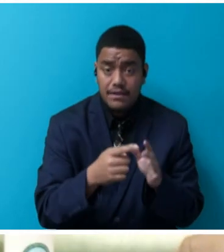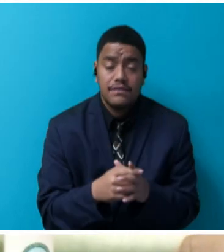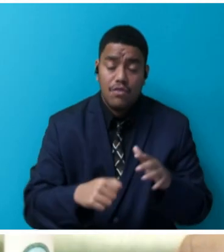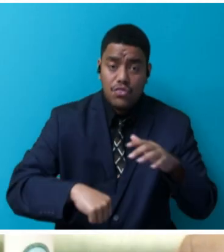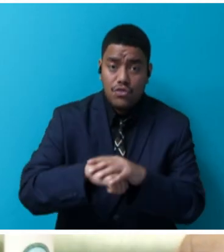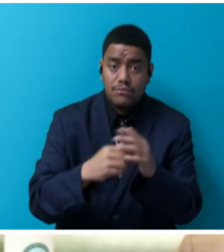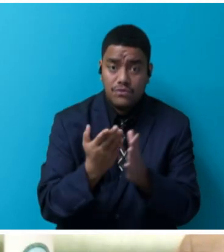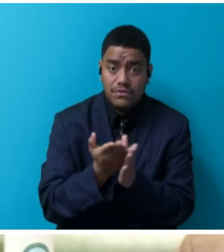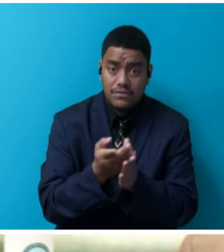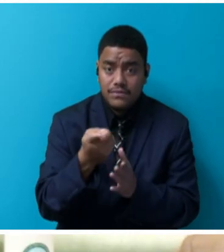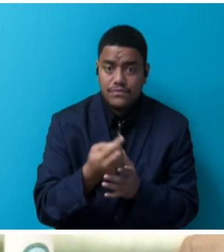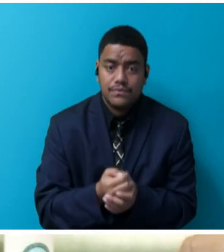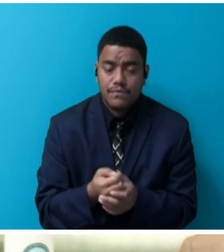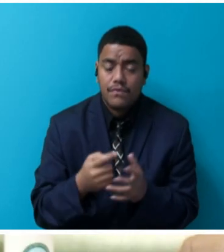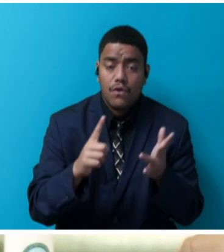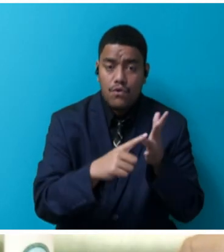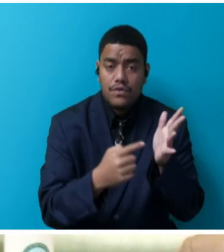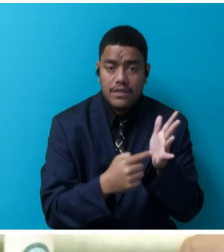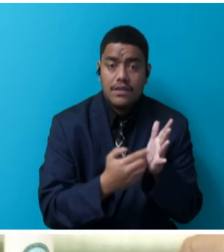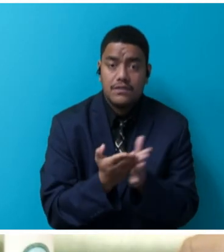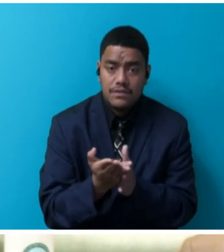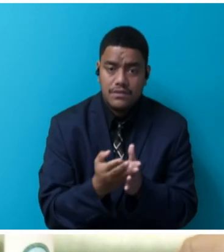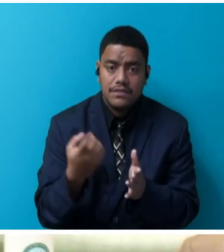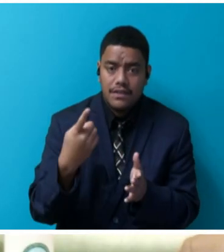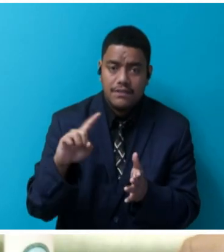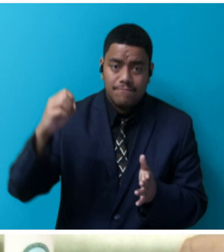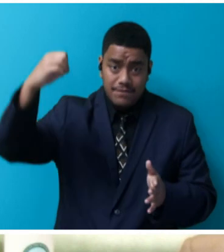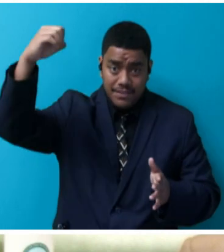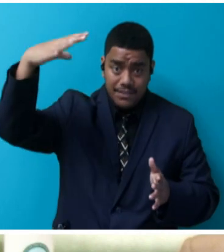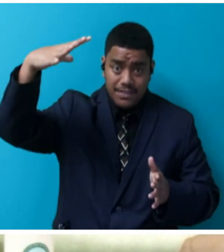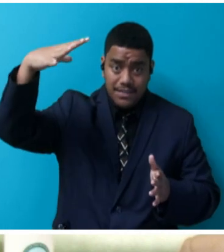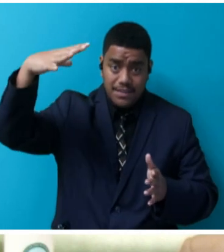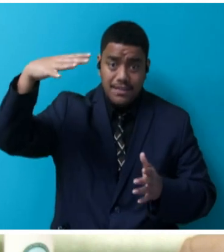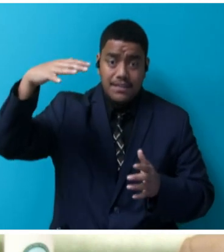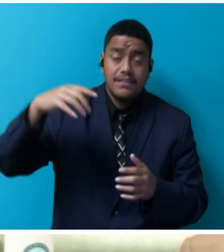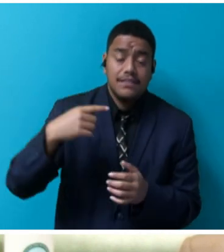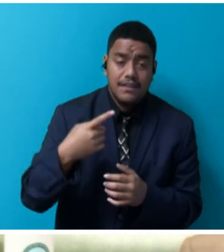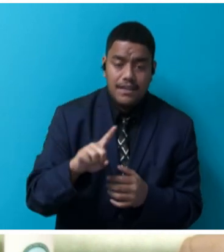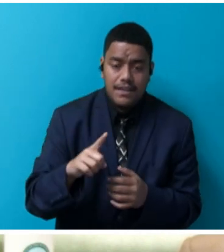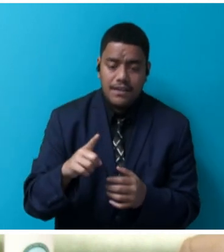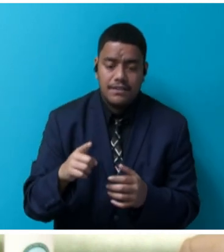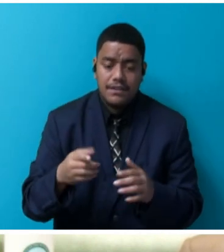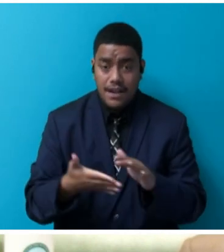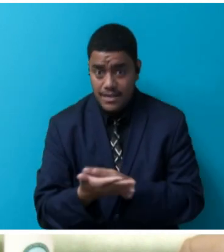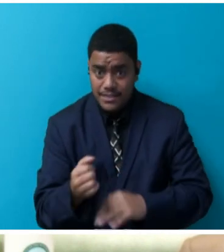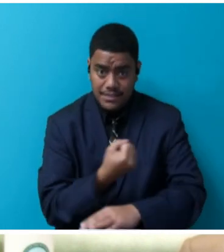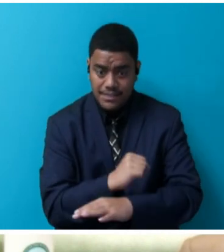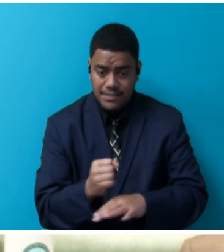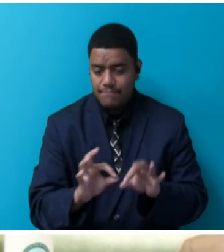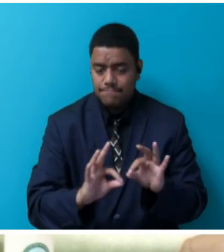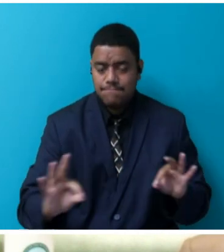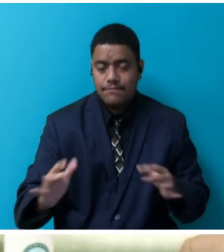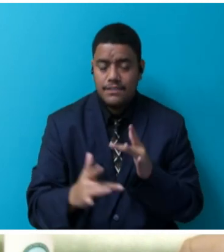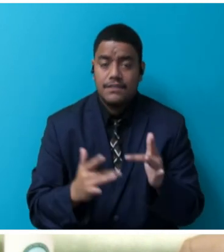services, or OTT services, satellite infrastructure, and submarine cables. To address these would create